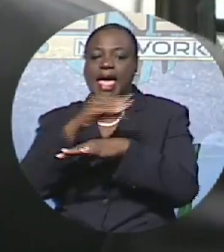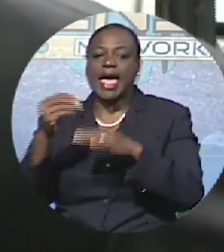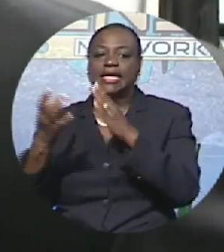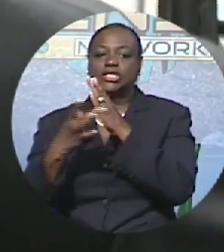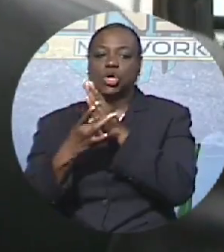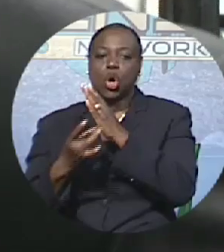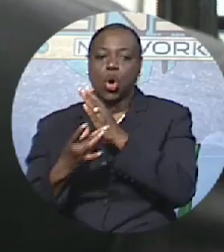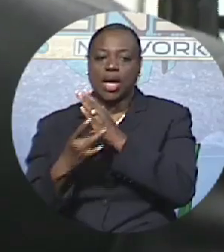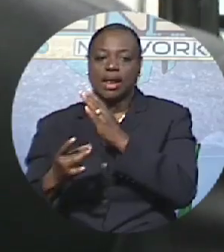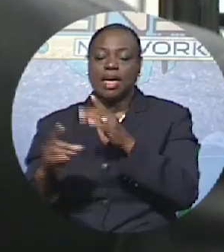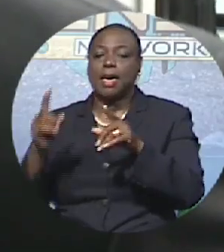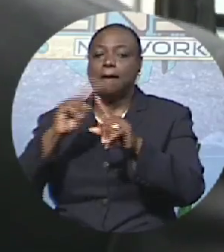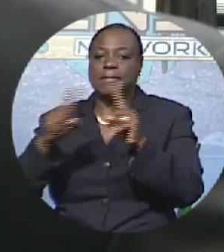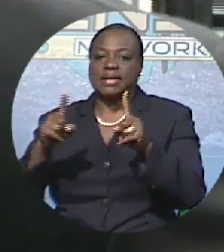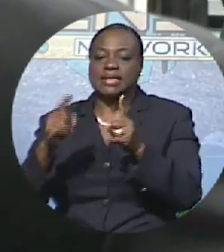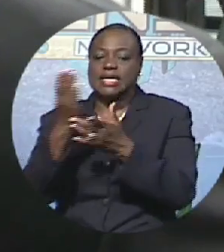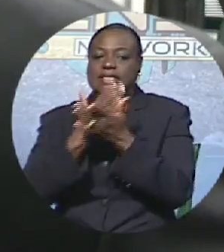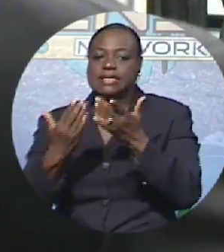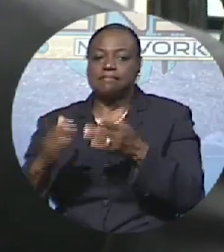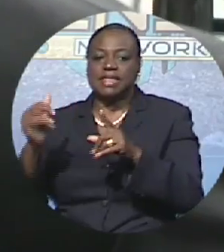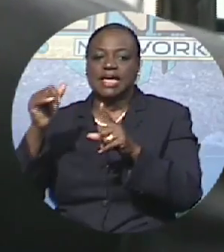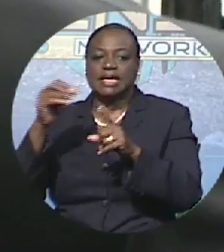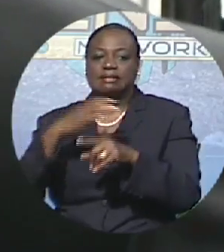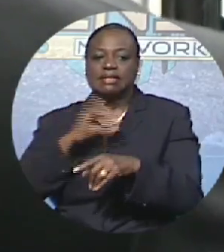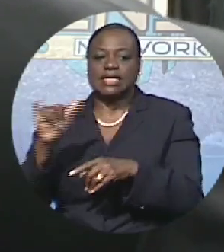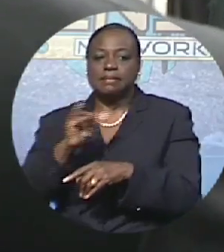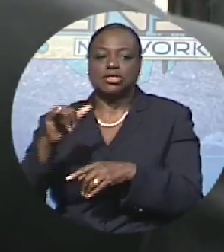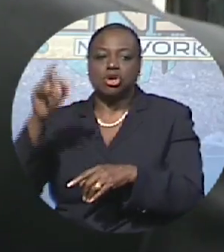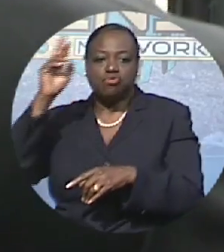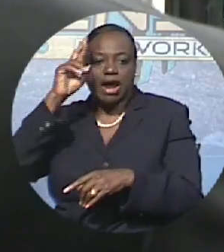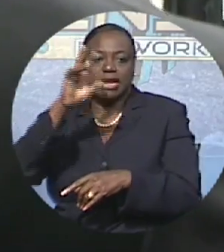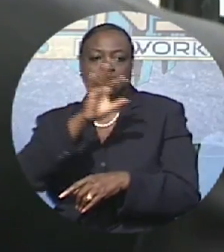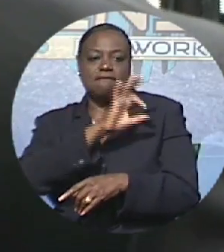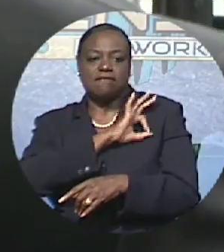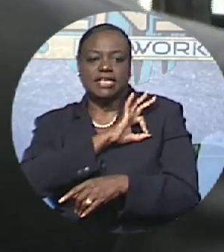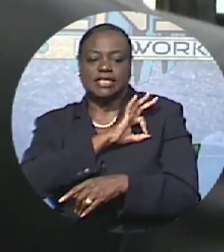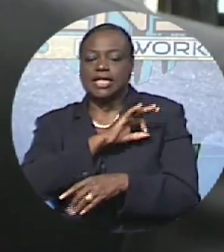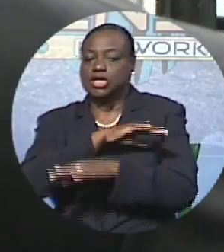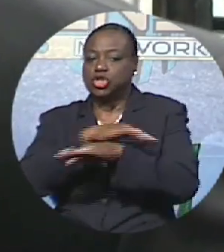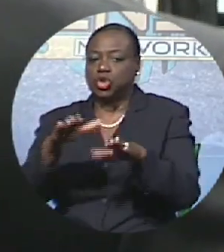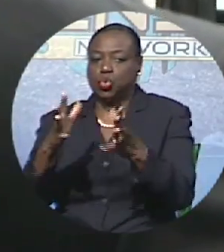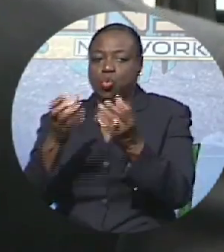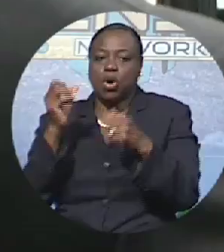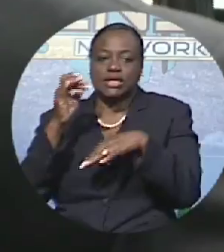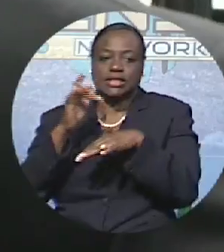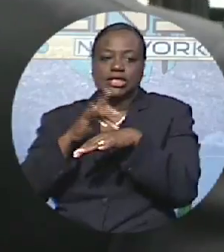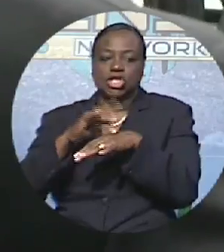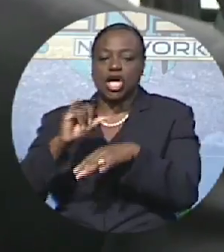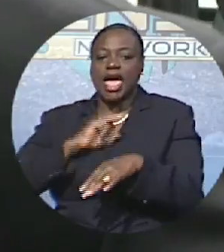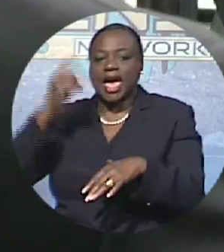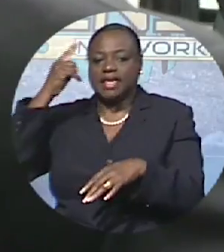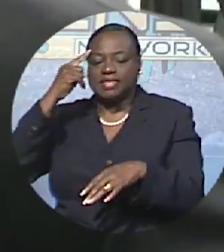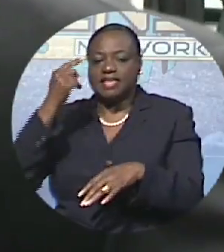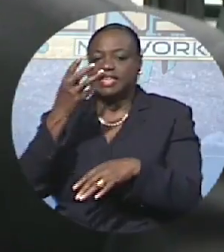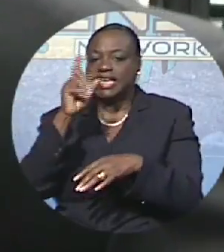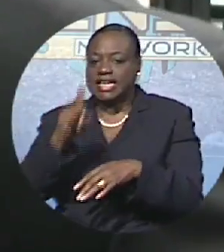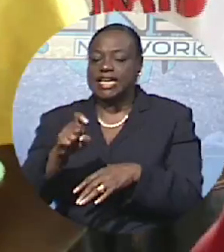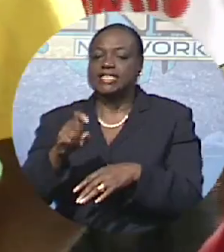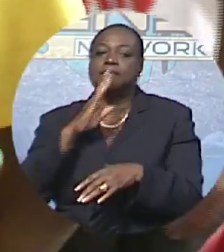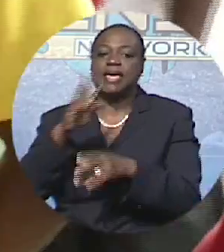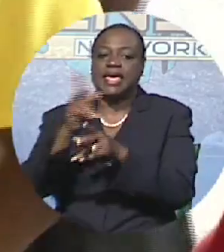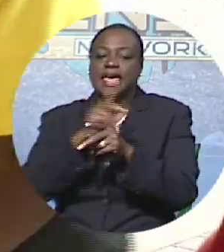like Randy Fraser, they decide that's something that they ought not touch. I think they need to be careful of the fights they